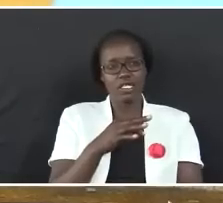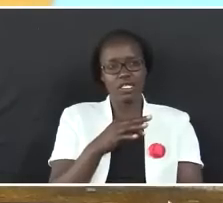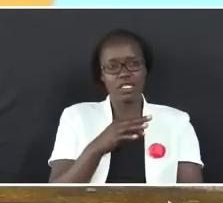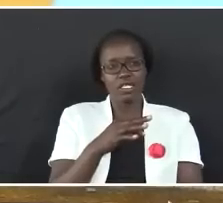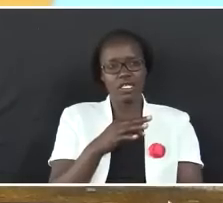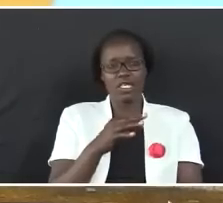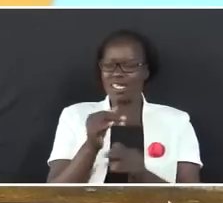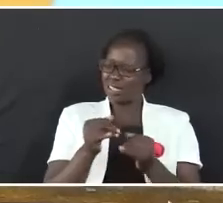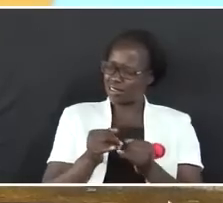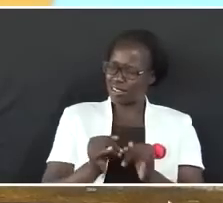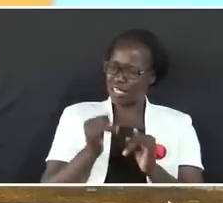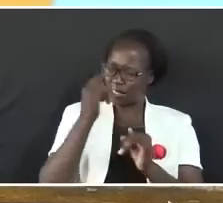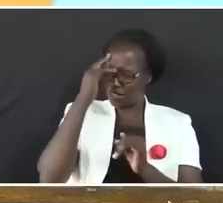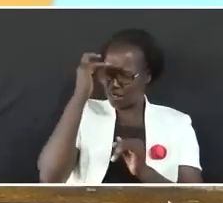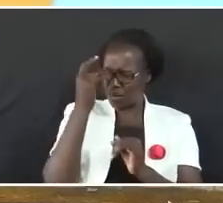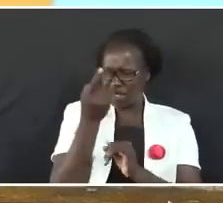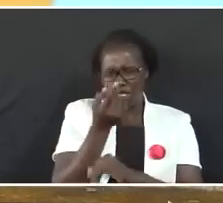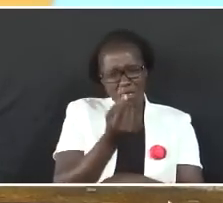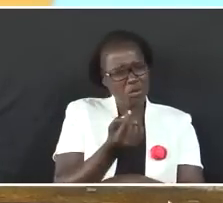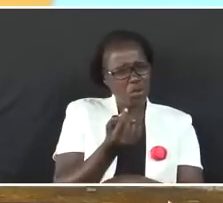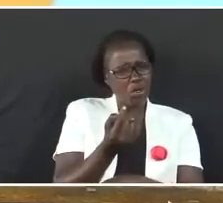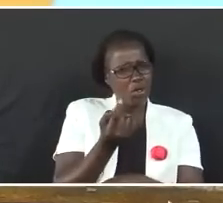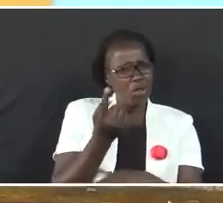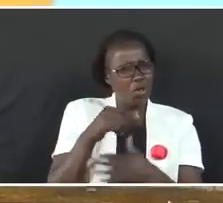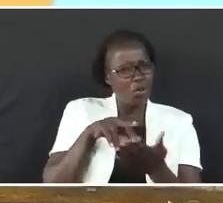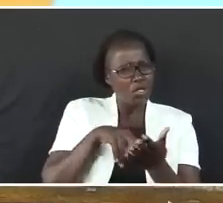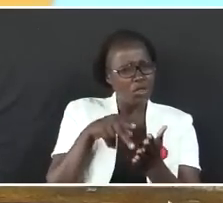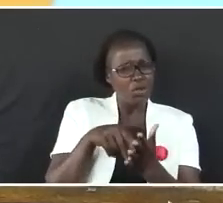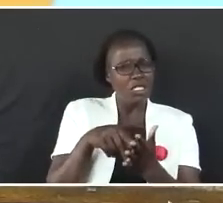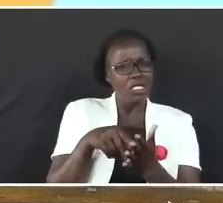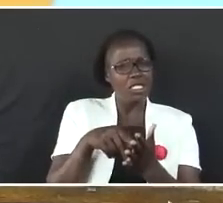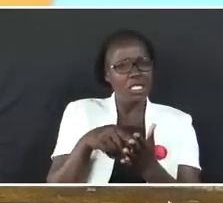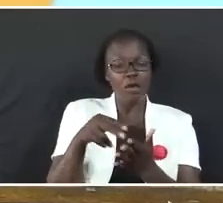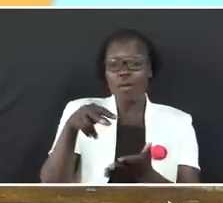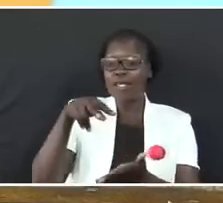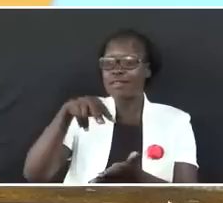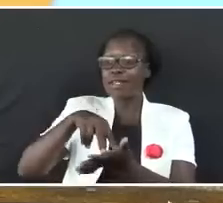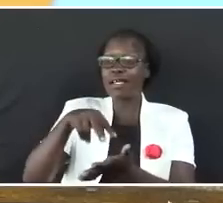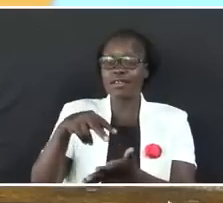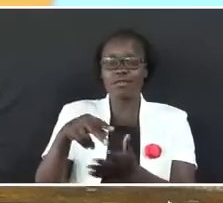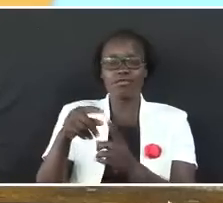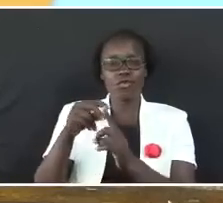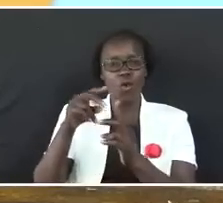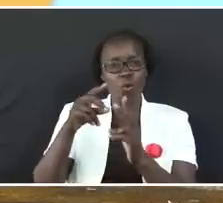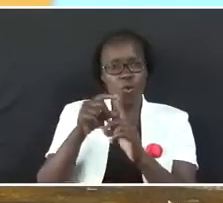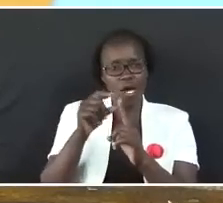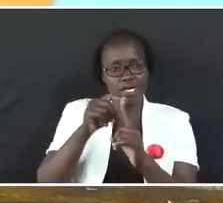I was trying to imagine a little bit what he means by stand.